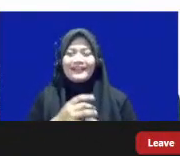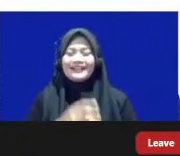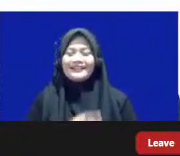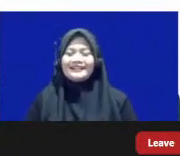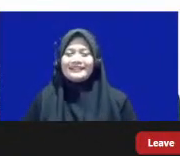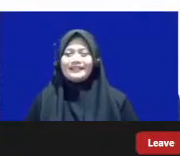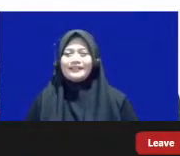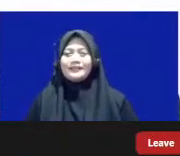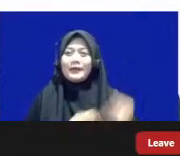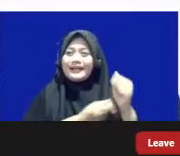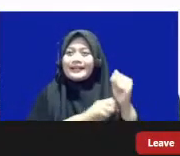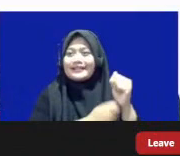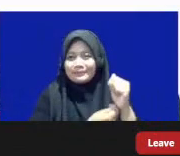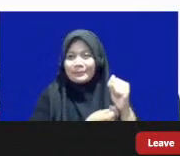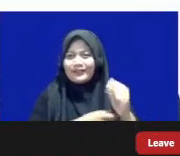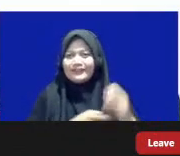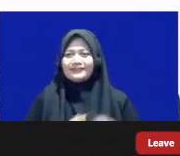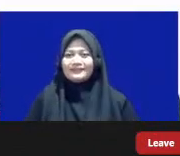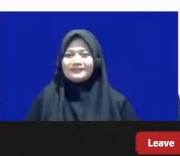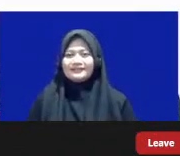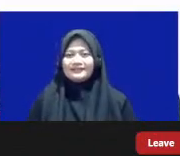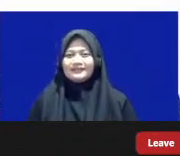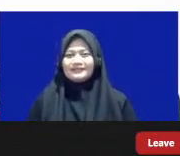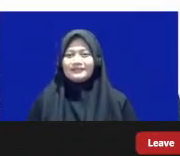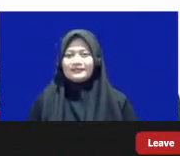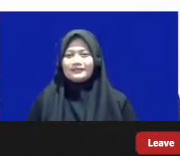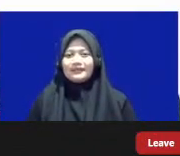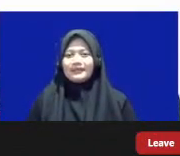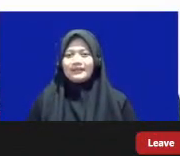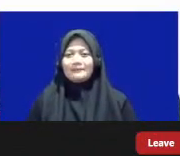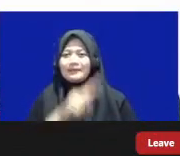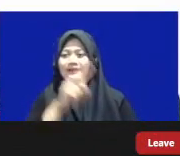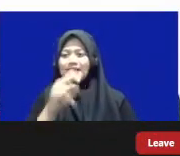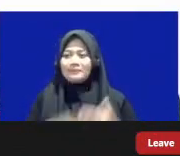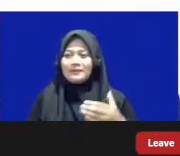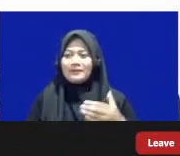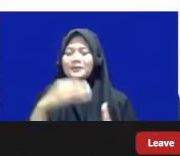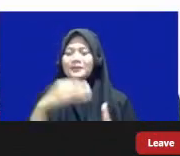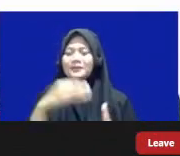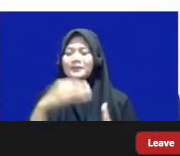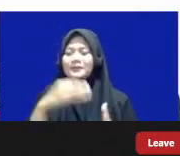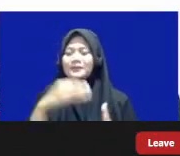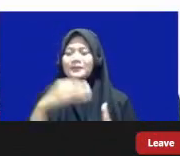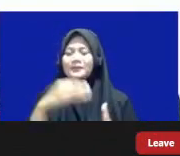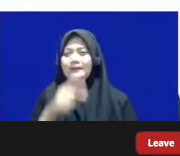And then my next question to Pak Ian, but also there is another one that is